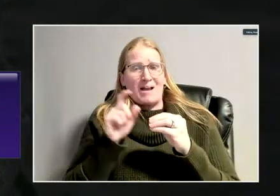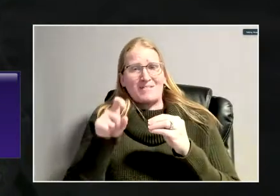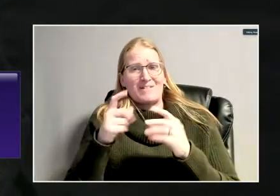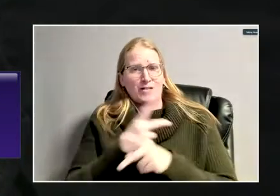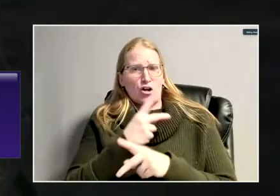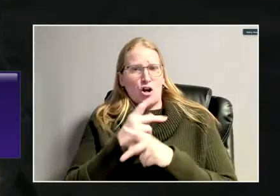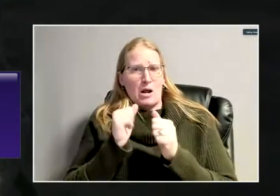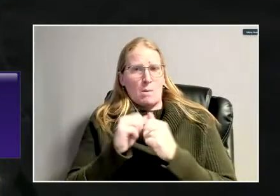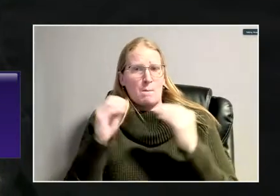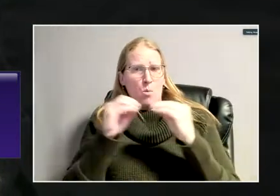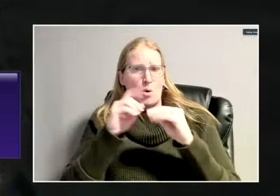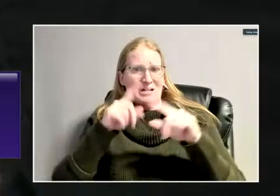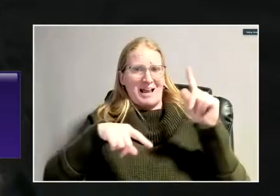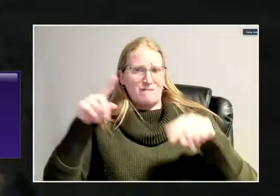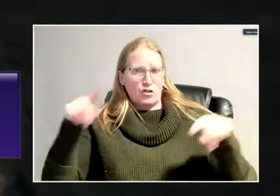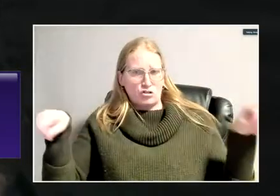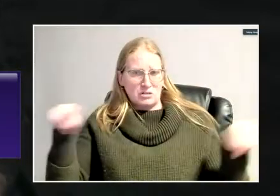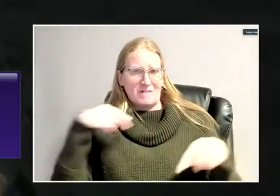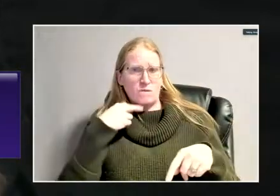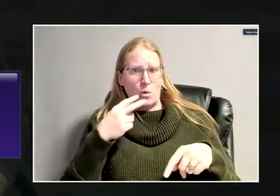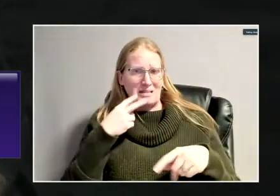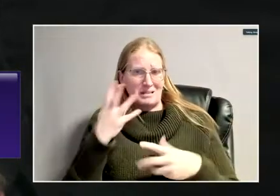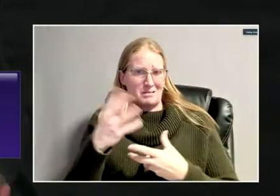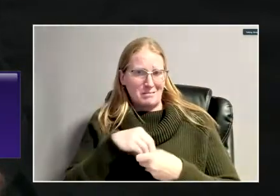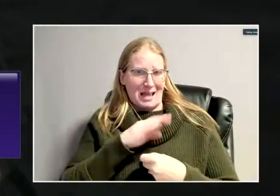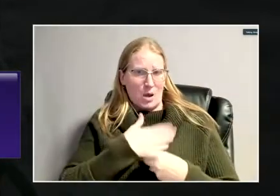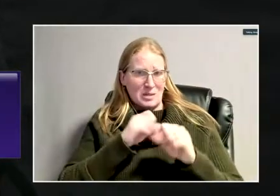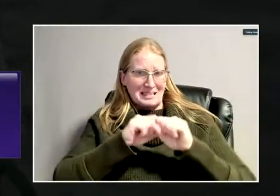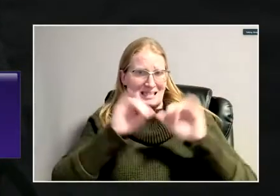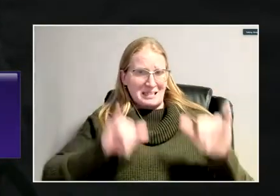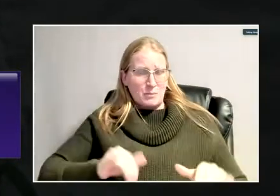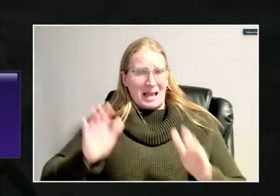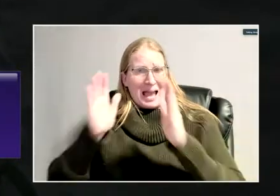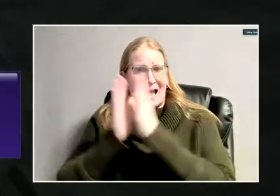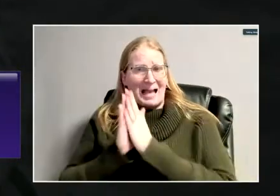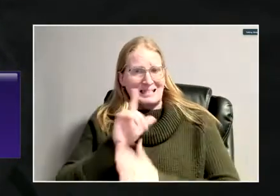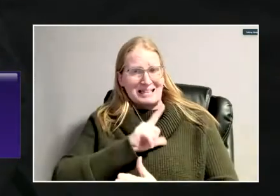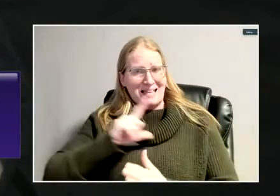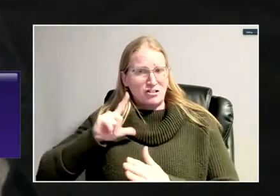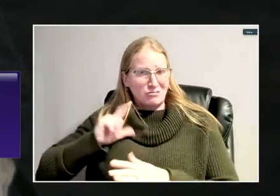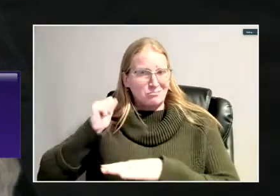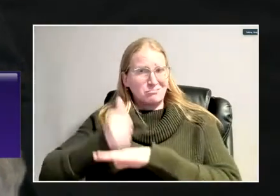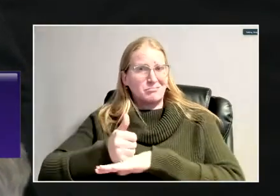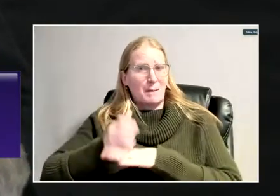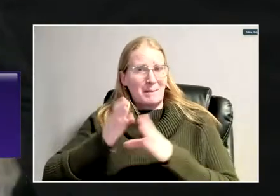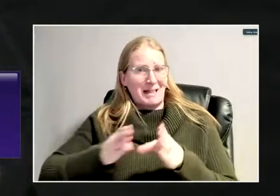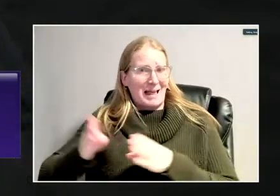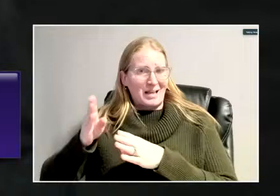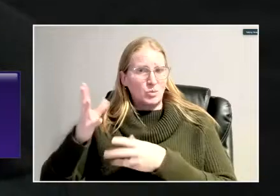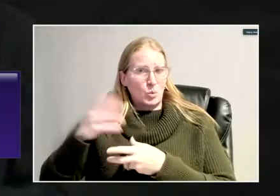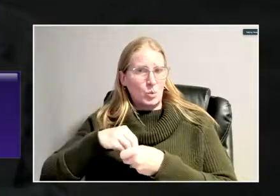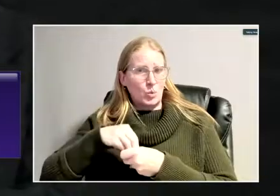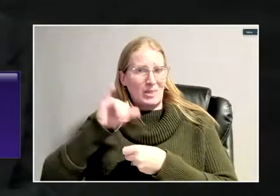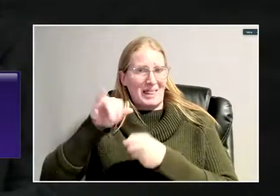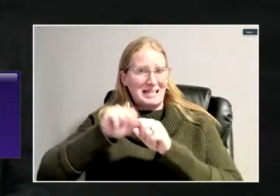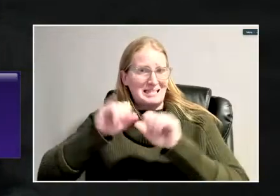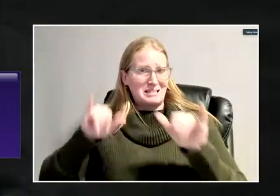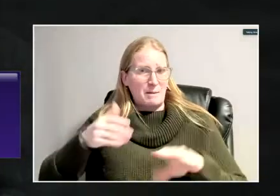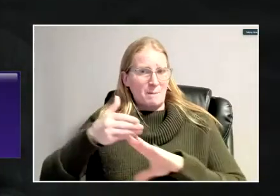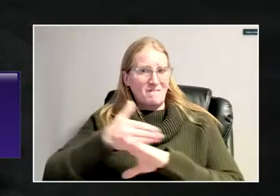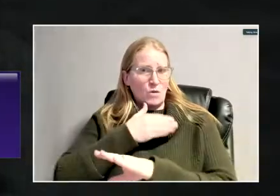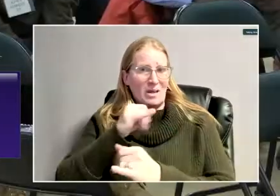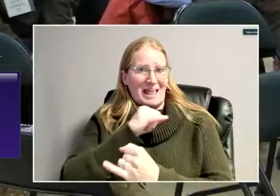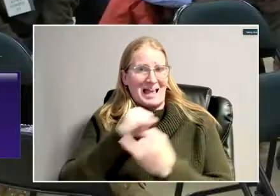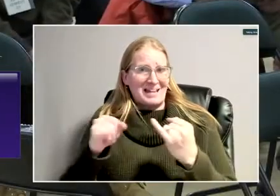urgent need we ask that the legislature commission this system by the end of the next bium Mr Sprite you recognize to speak to the